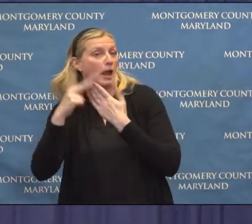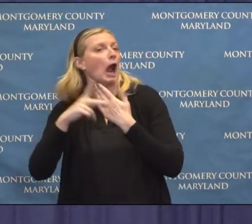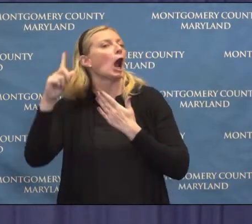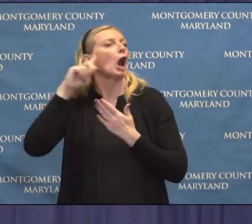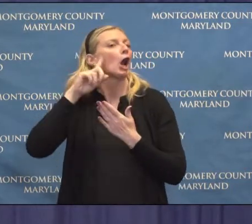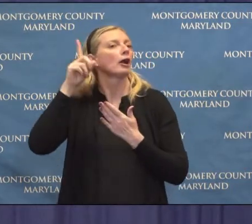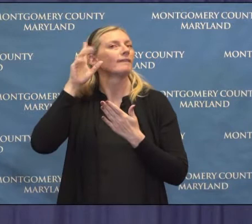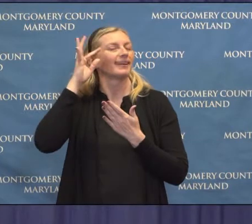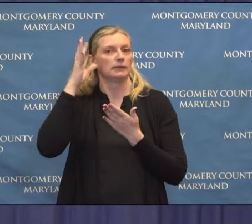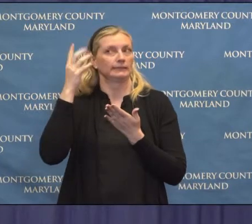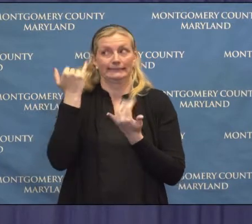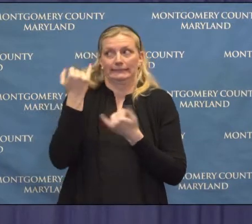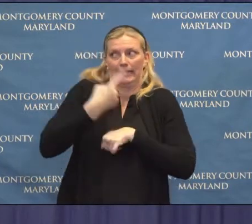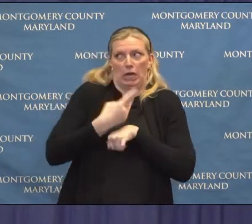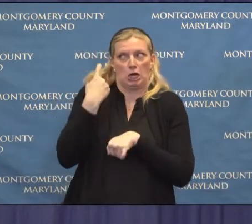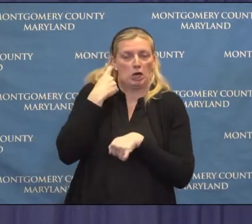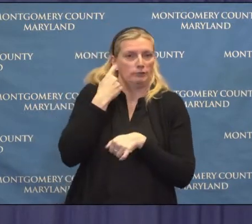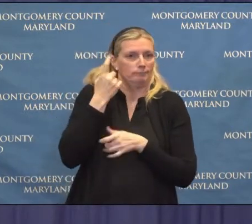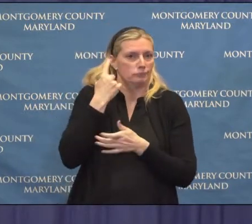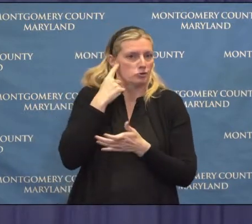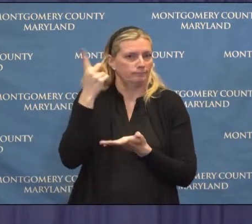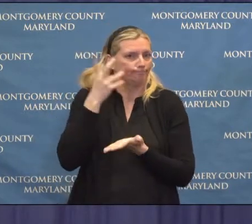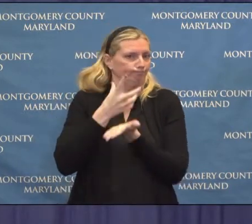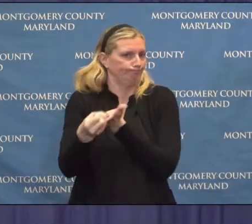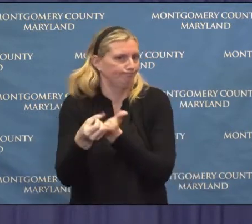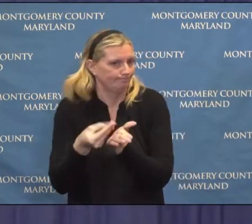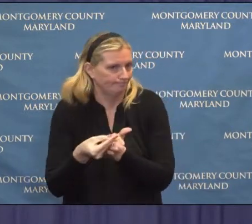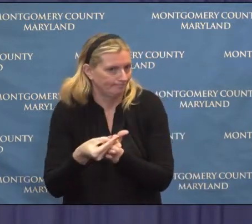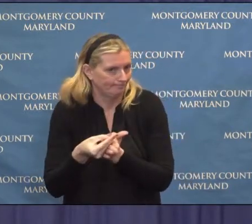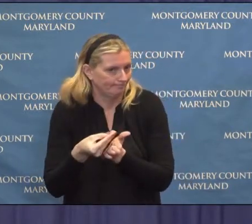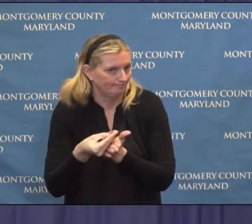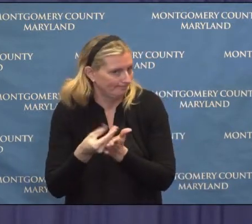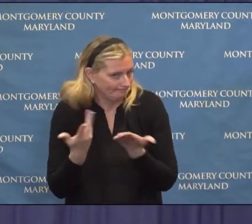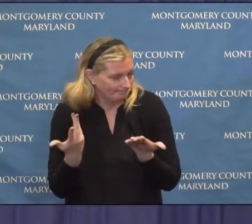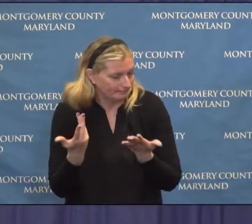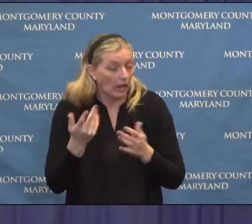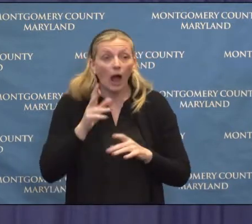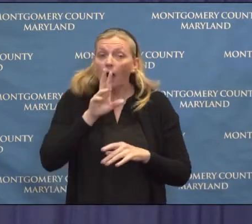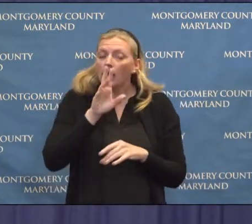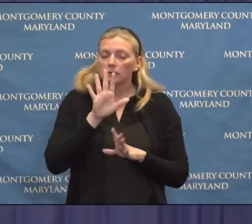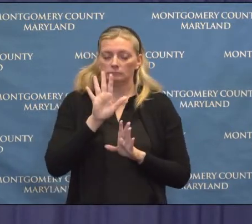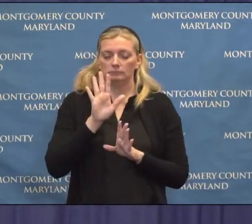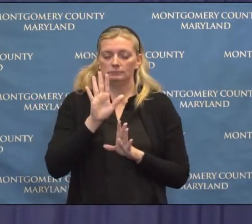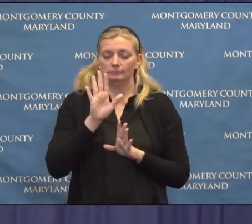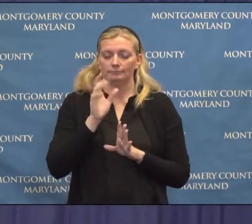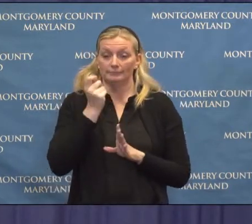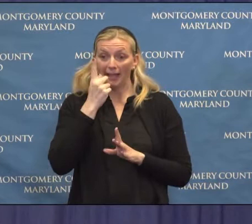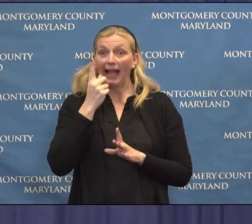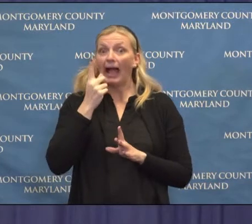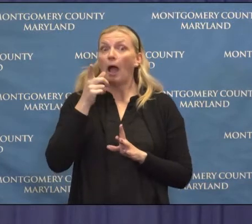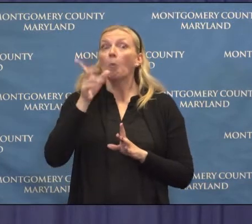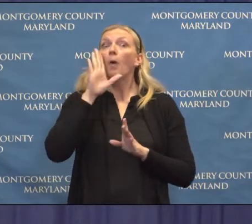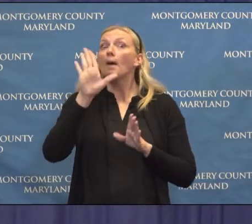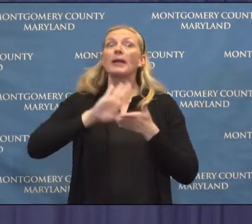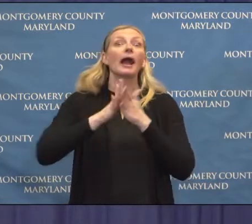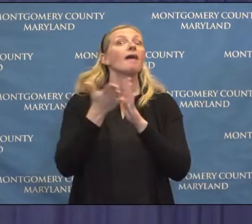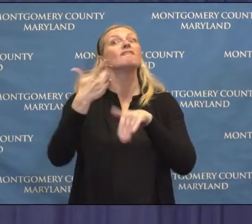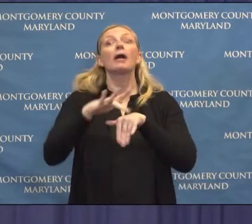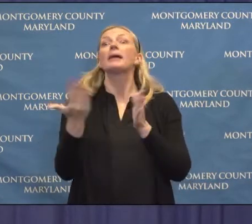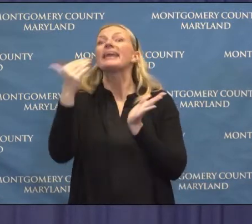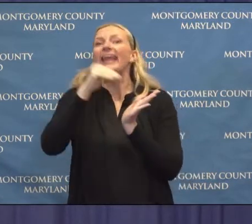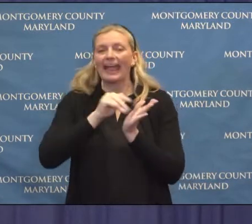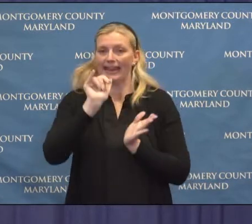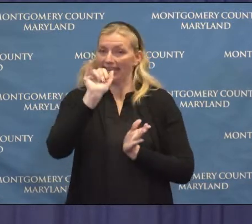of money today. So that program will be closed unless the federal government puts more money back into the program.